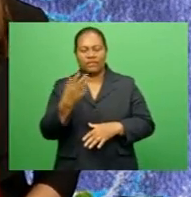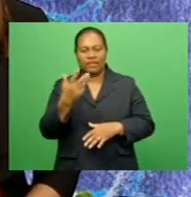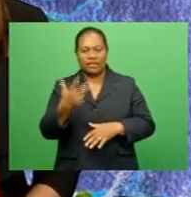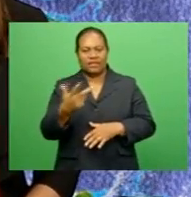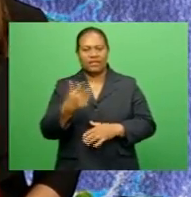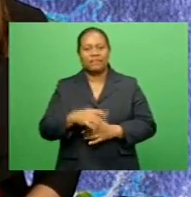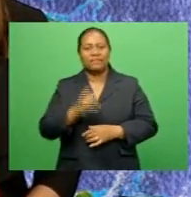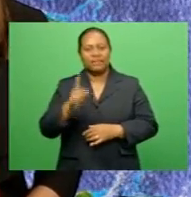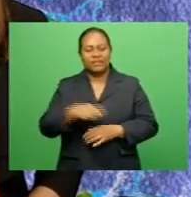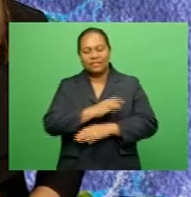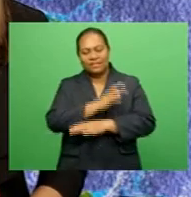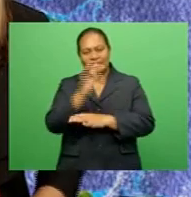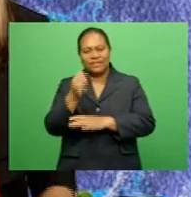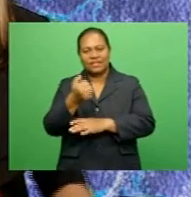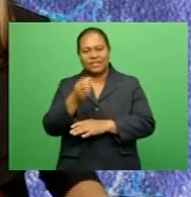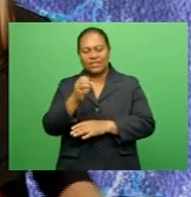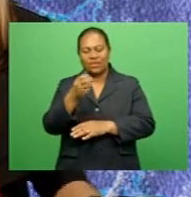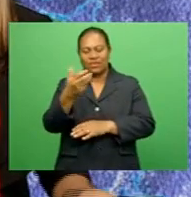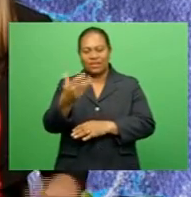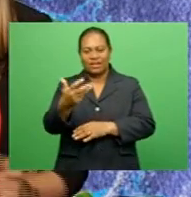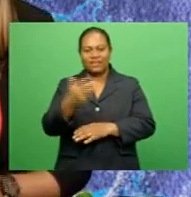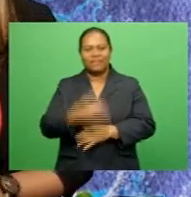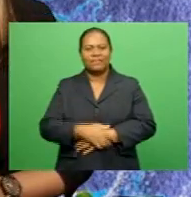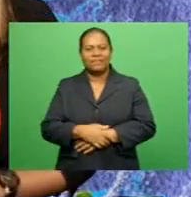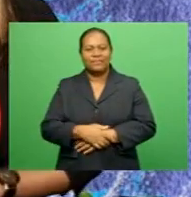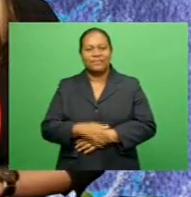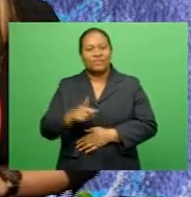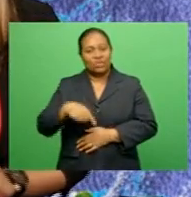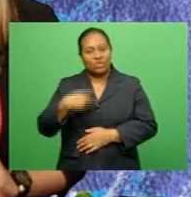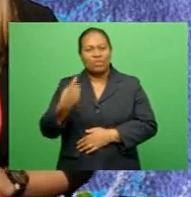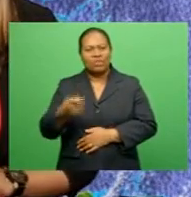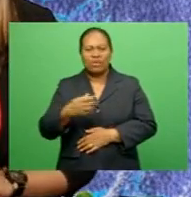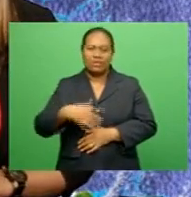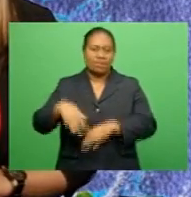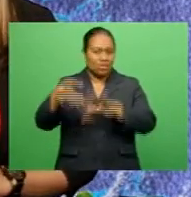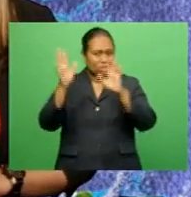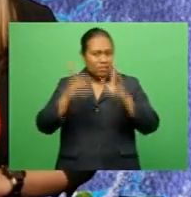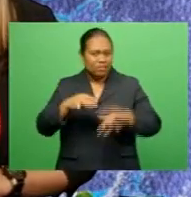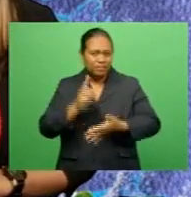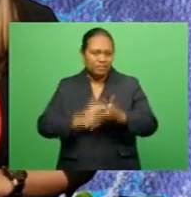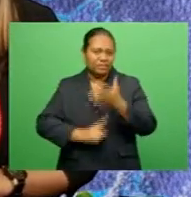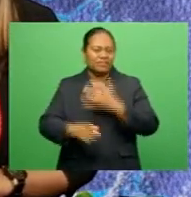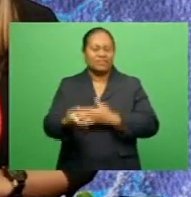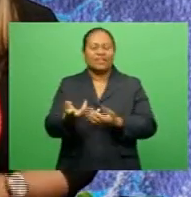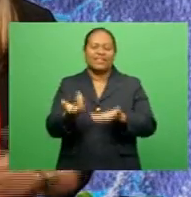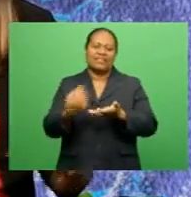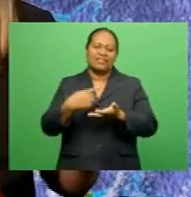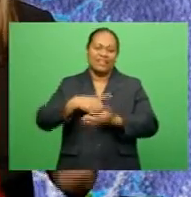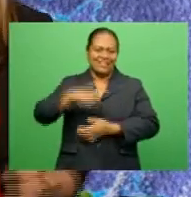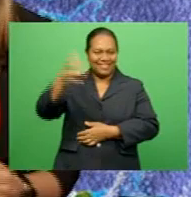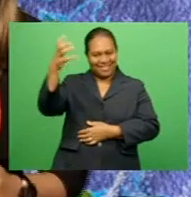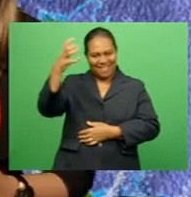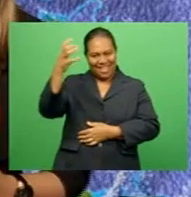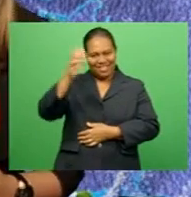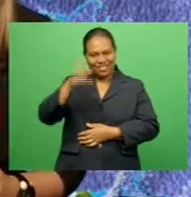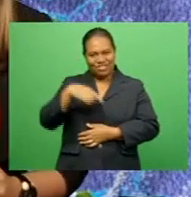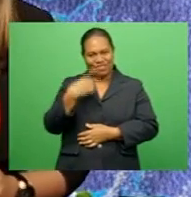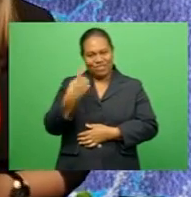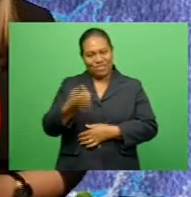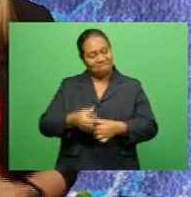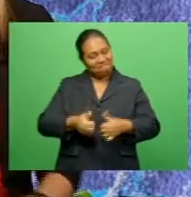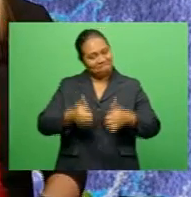at 6:09. For tomorrow, all these showers will pass by and give us sunny conditions. Looks